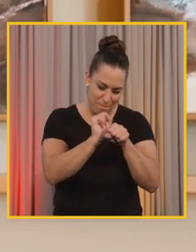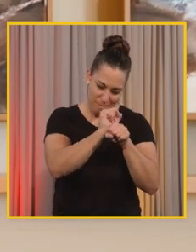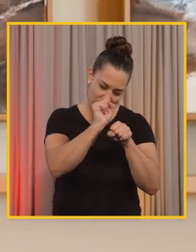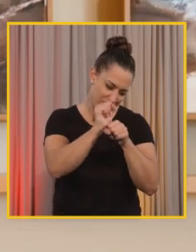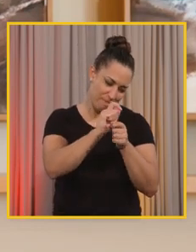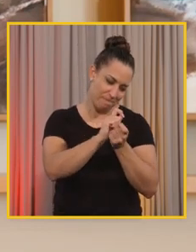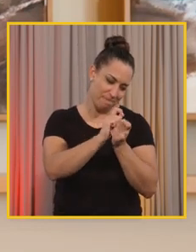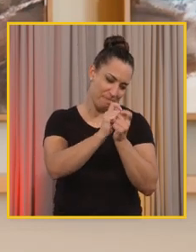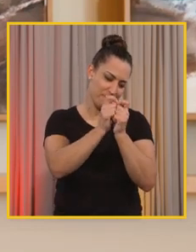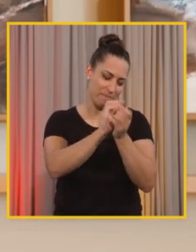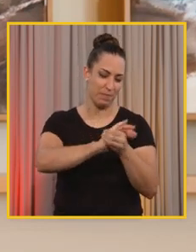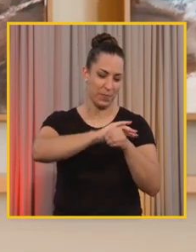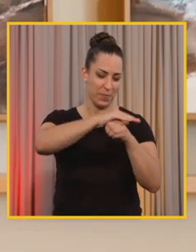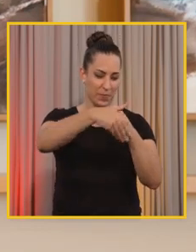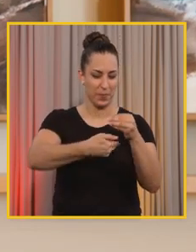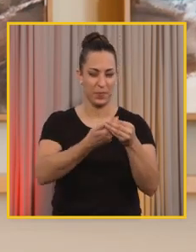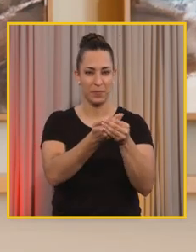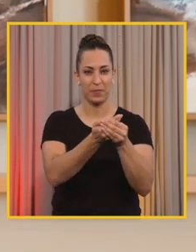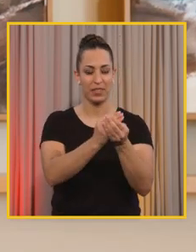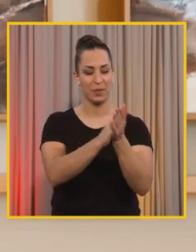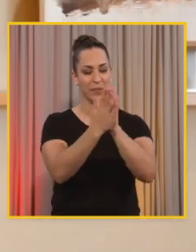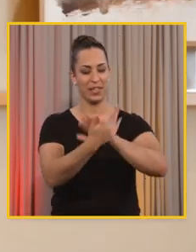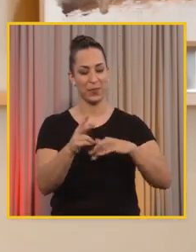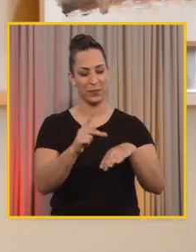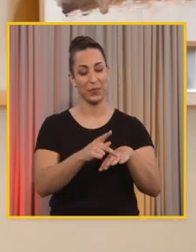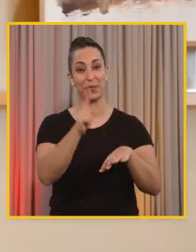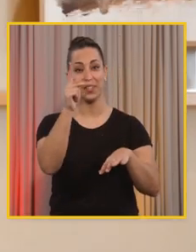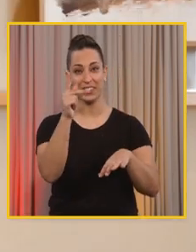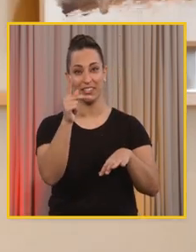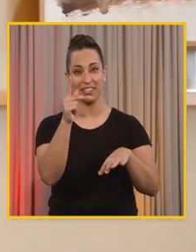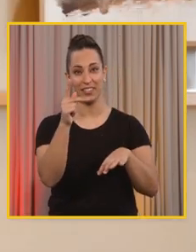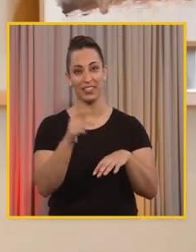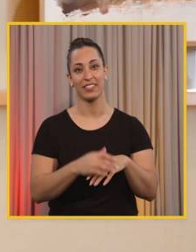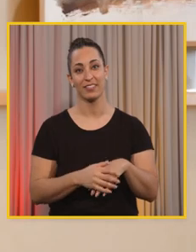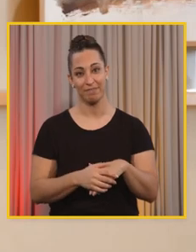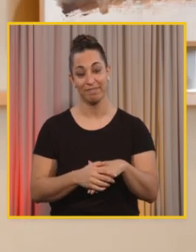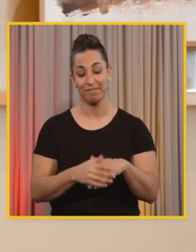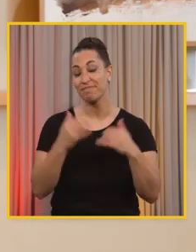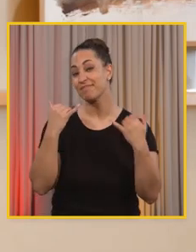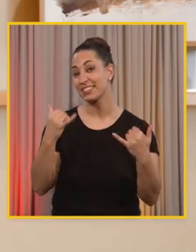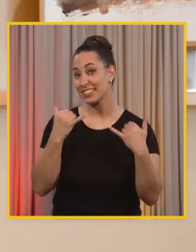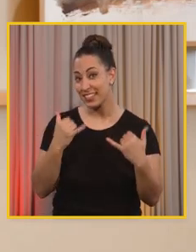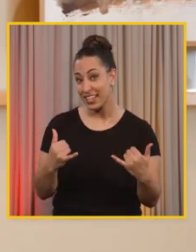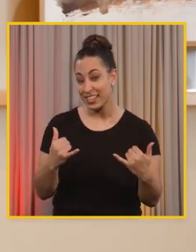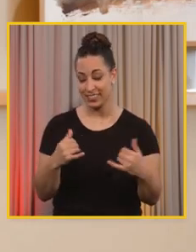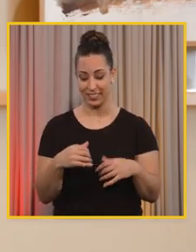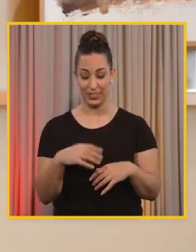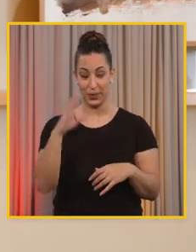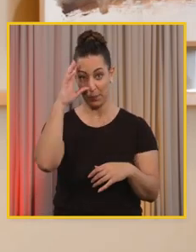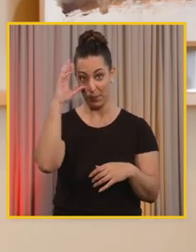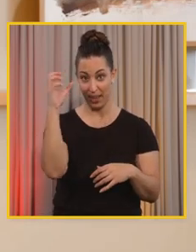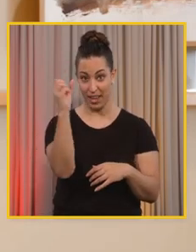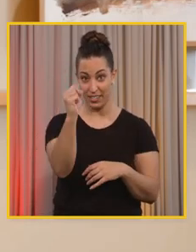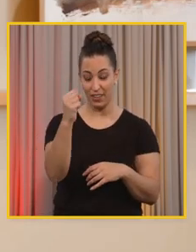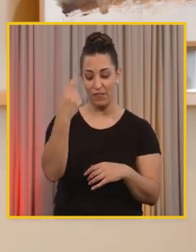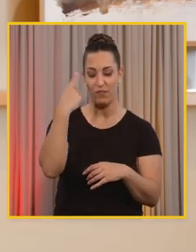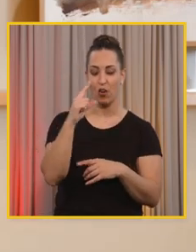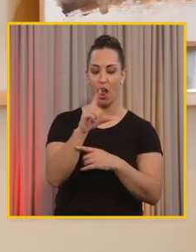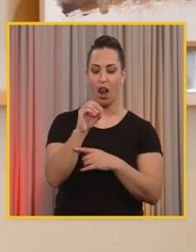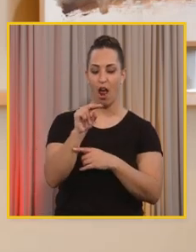most beautiful pearl." The most cherished pearl in my life is my